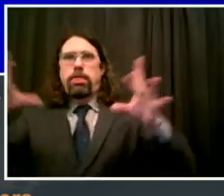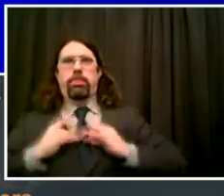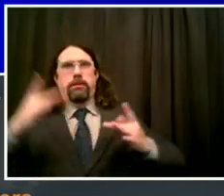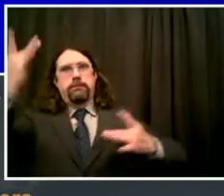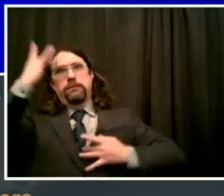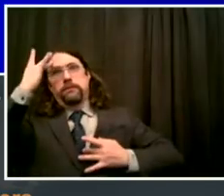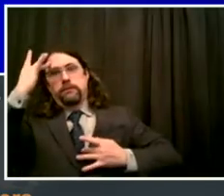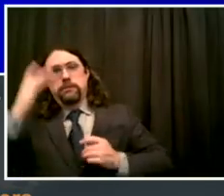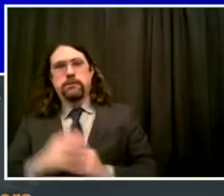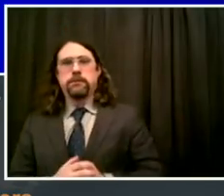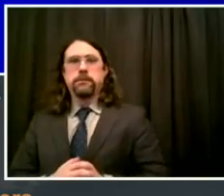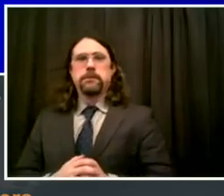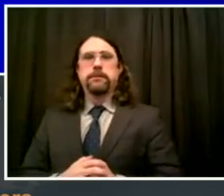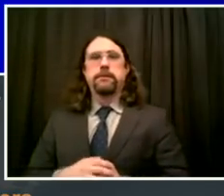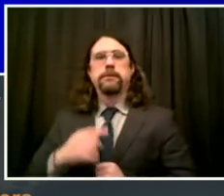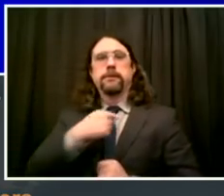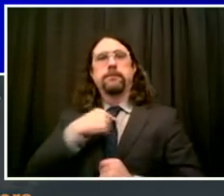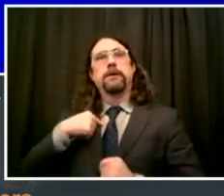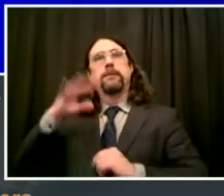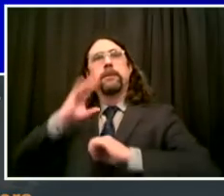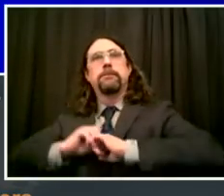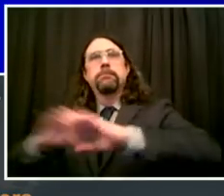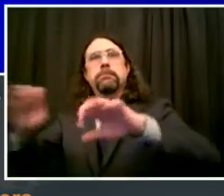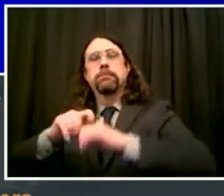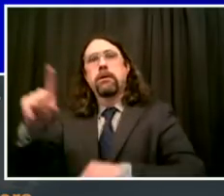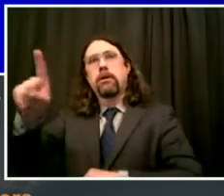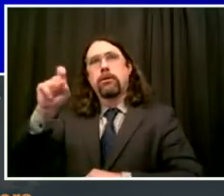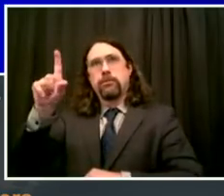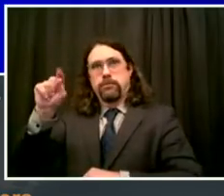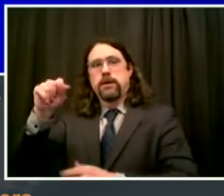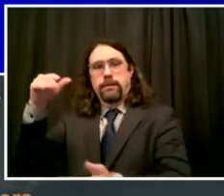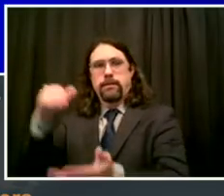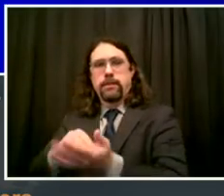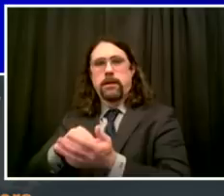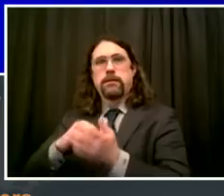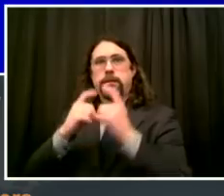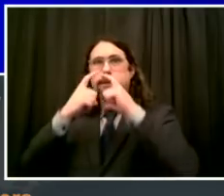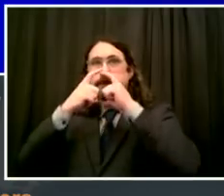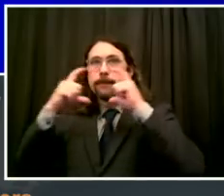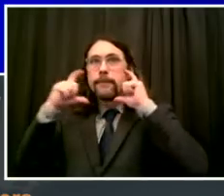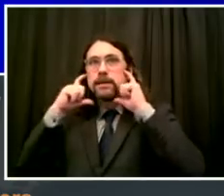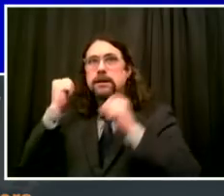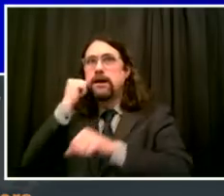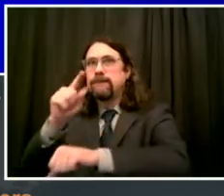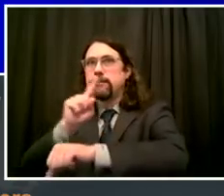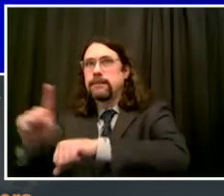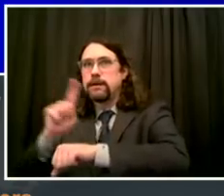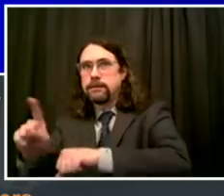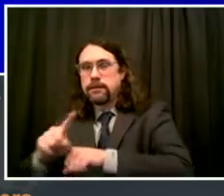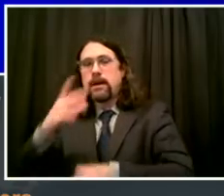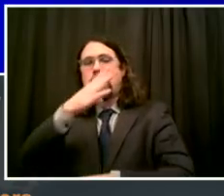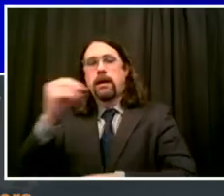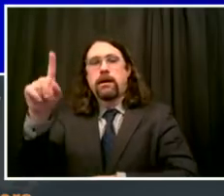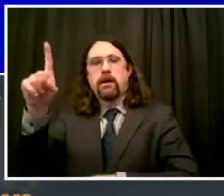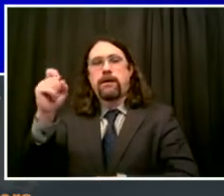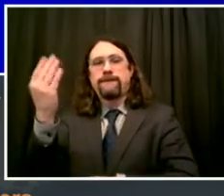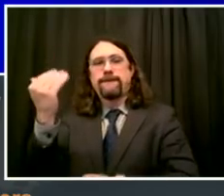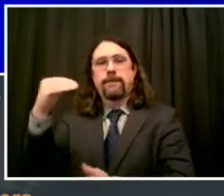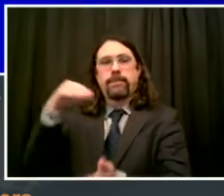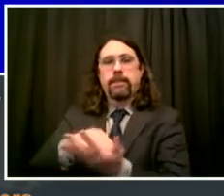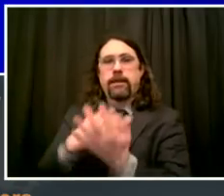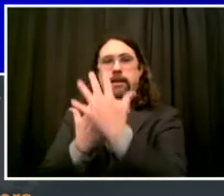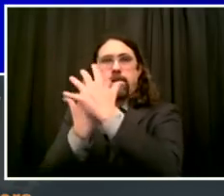per week to begin, and we'll keep building from there to make sure these clinics have what they need.